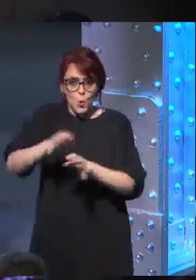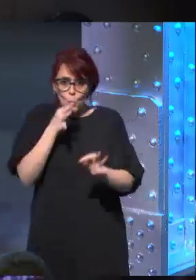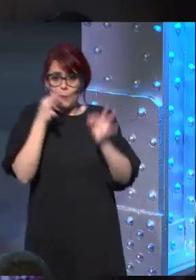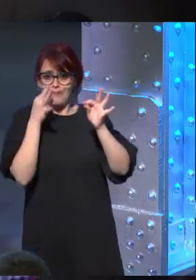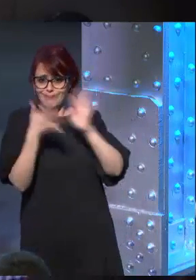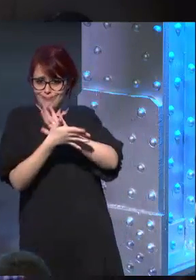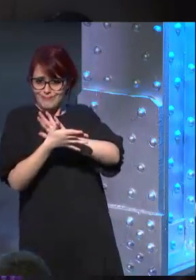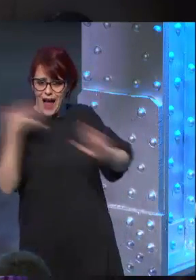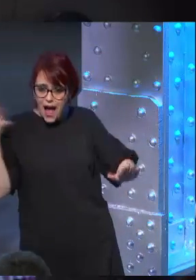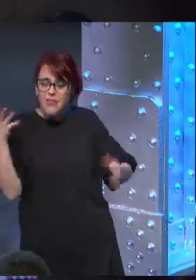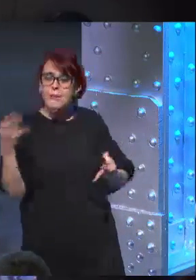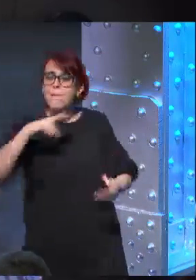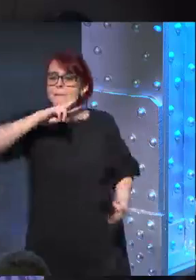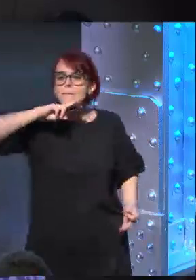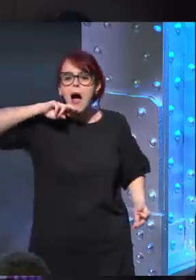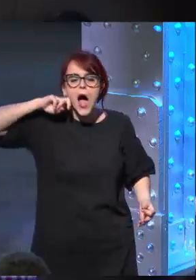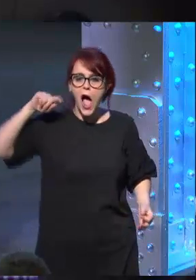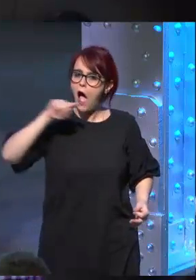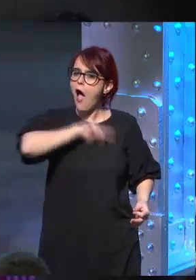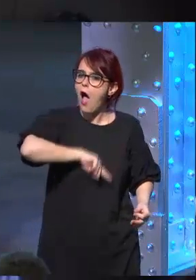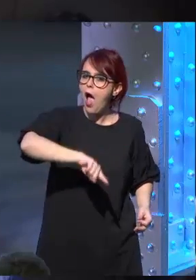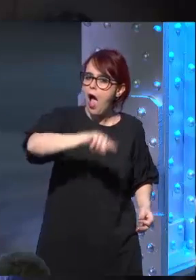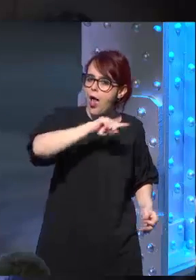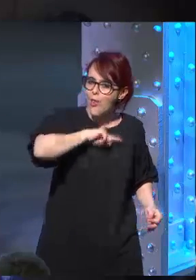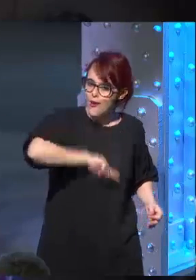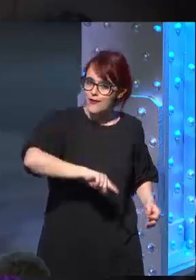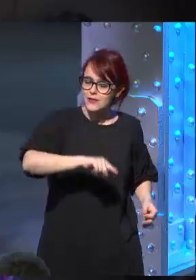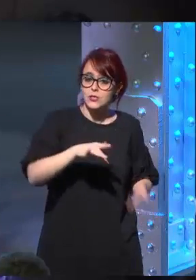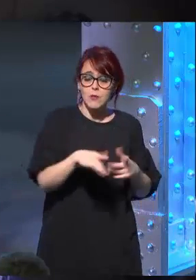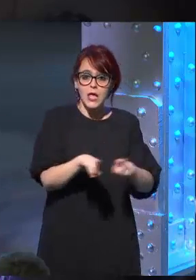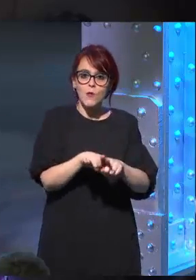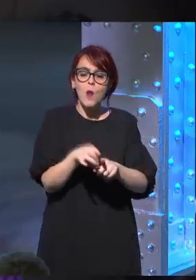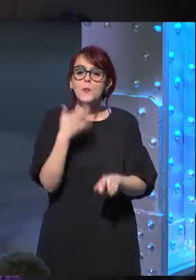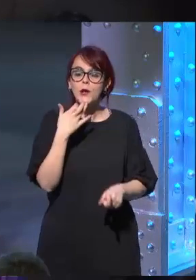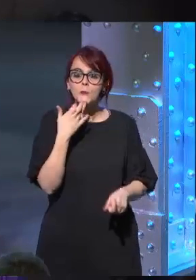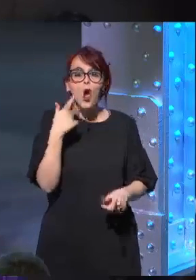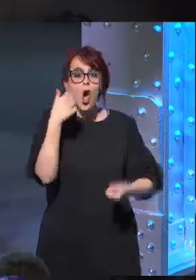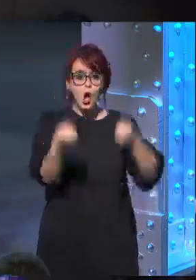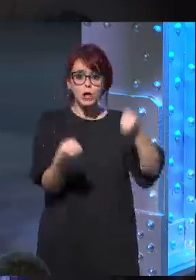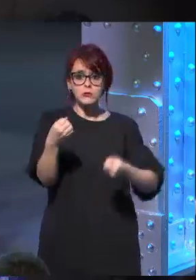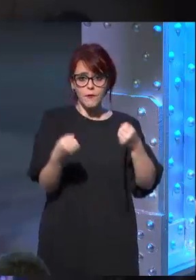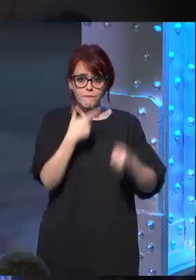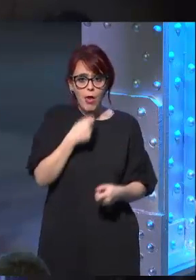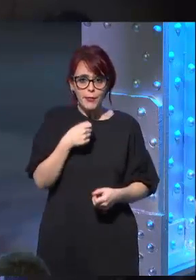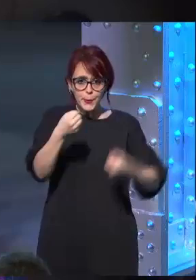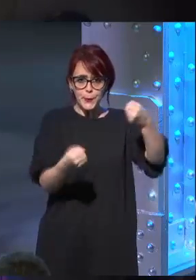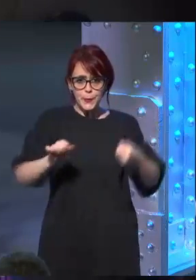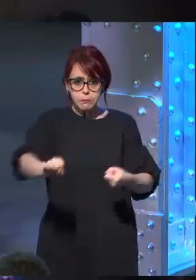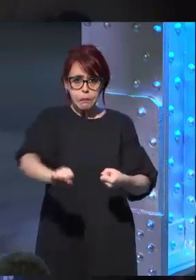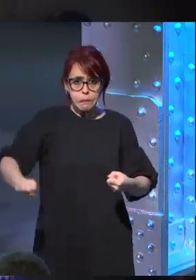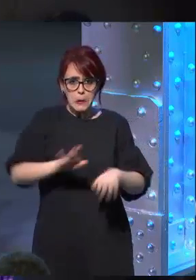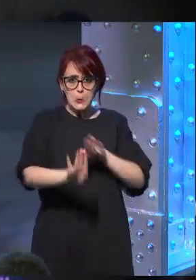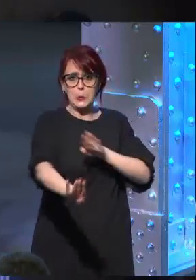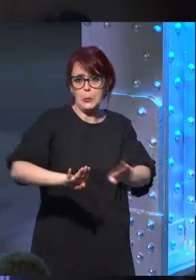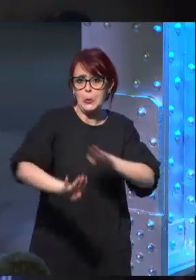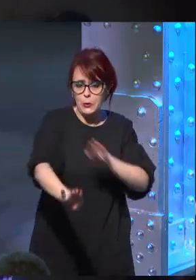of new technologies. No, they learn it very quickly. We have to teach them the values. It's not the same.